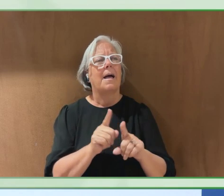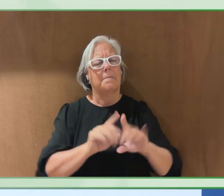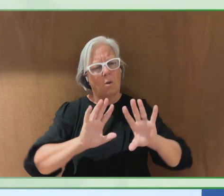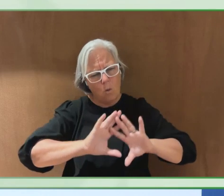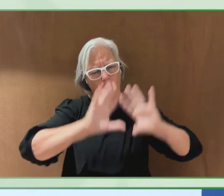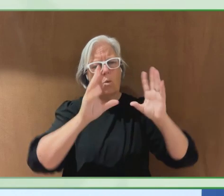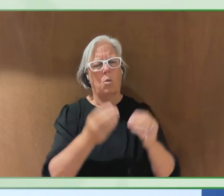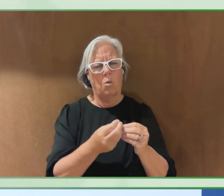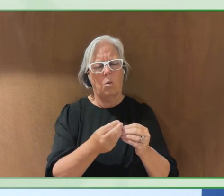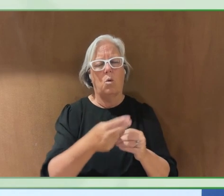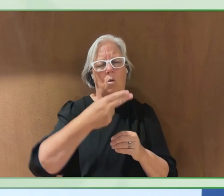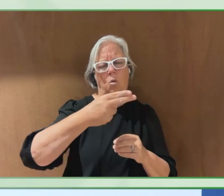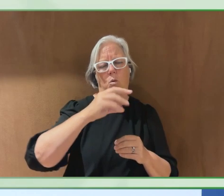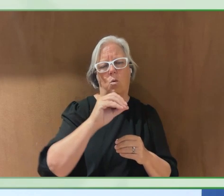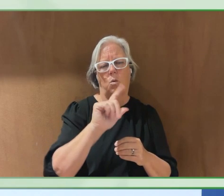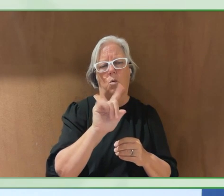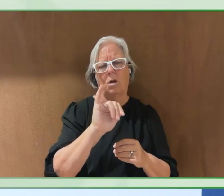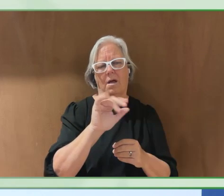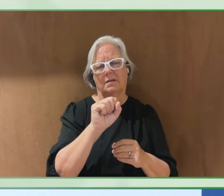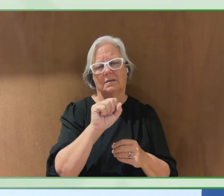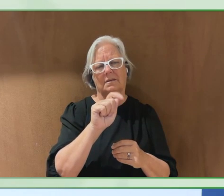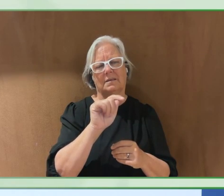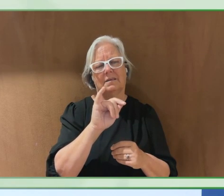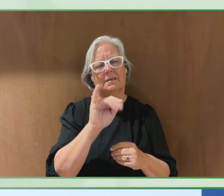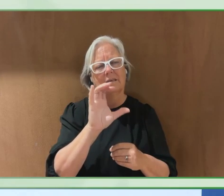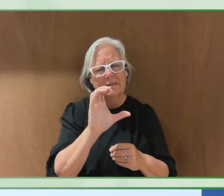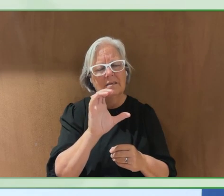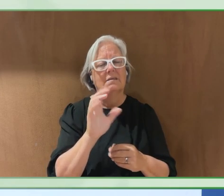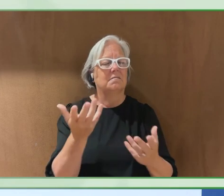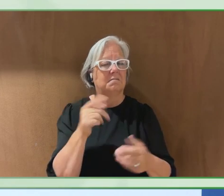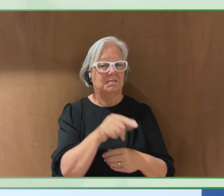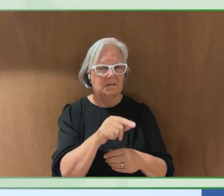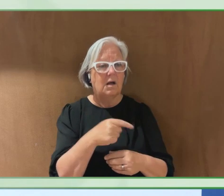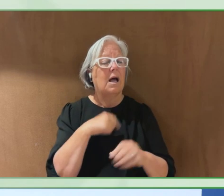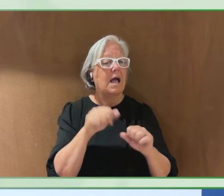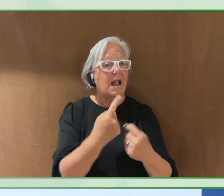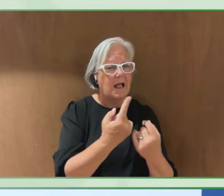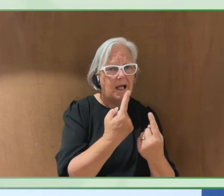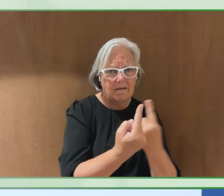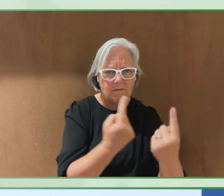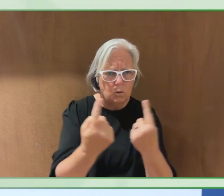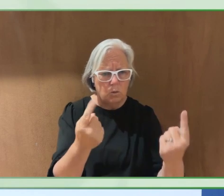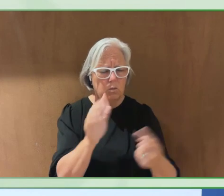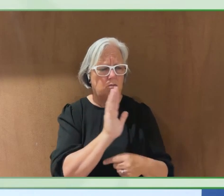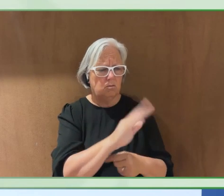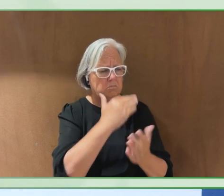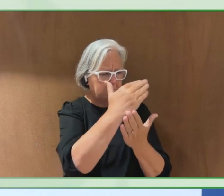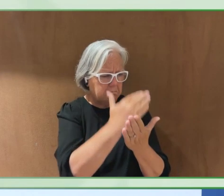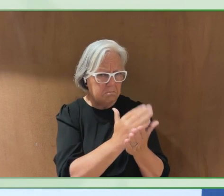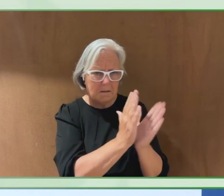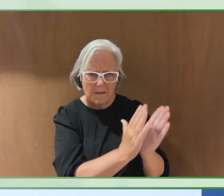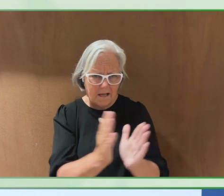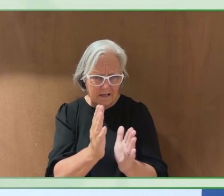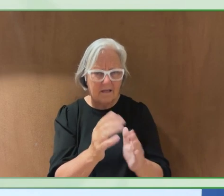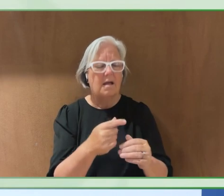our projects. And we prepare for them individual development plans where we describe all services